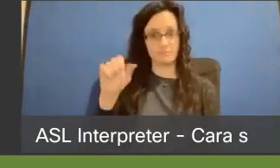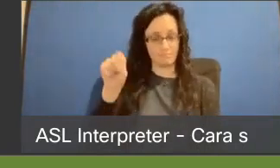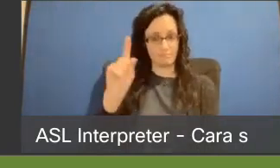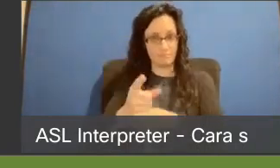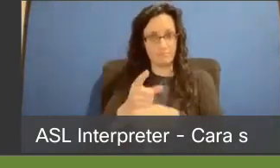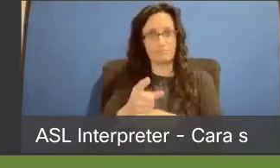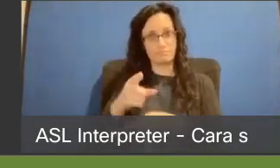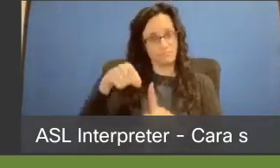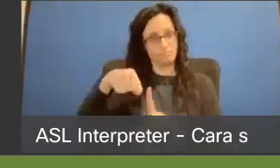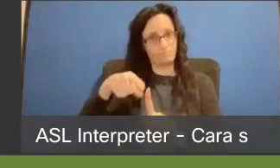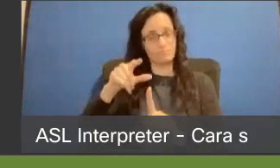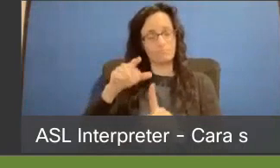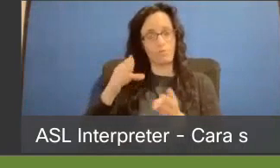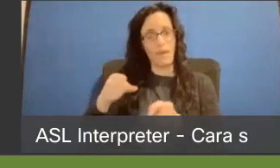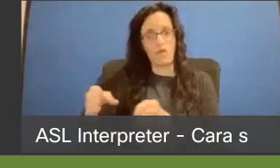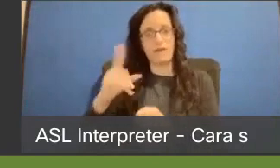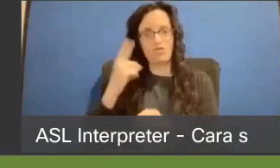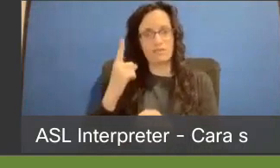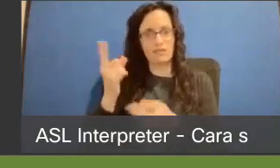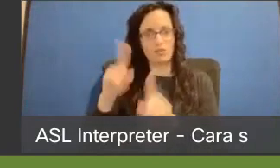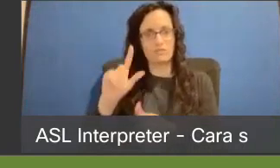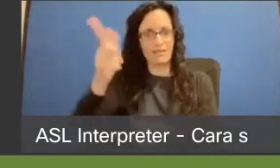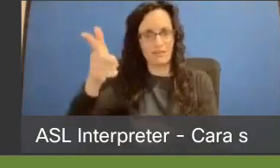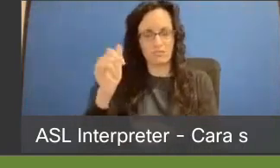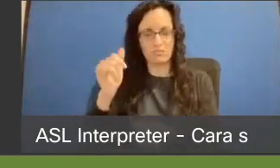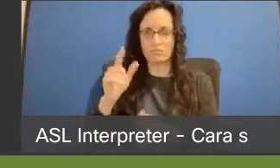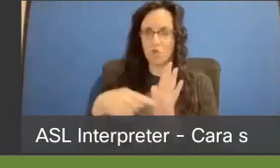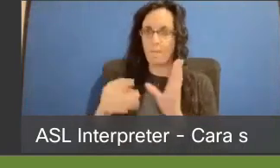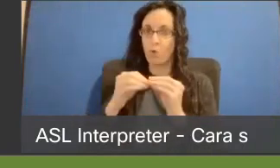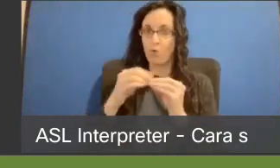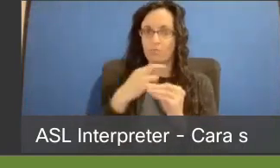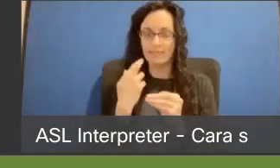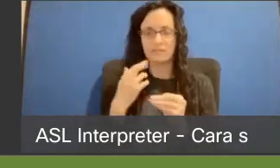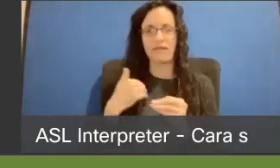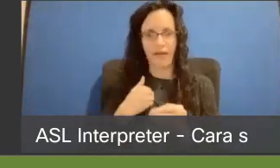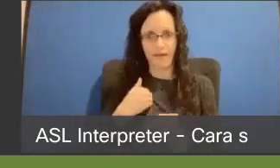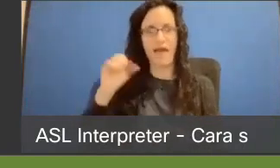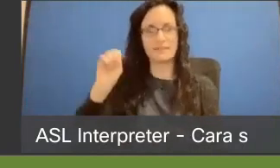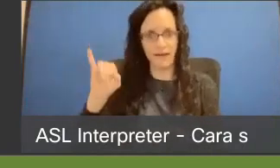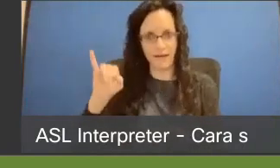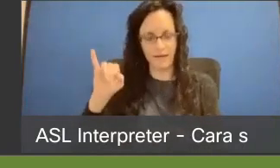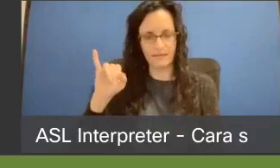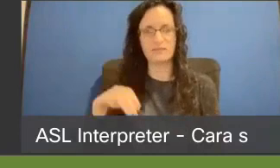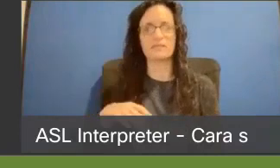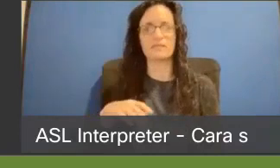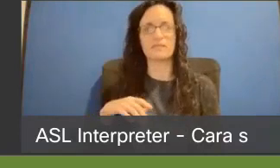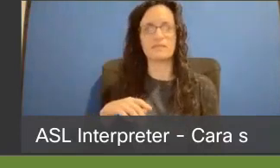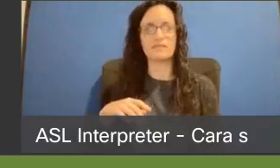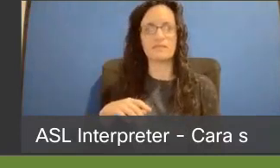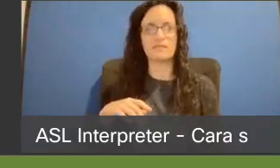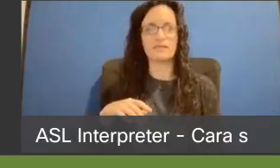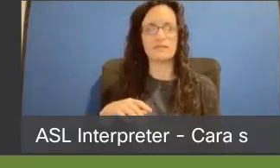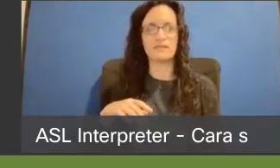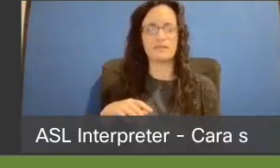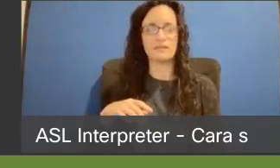which is showing us some elevated level of risk, right? There's suicidal ideation, which we now know lots of people might think about suicide.